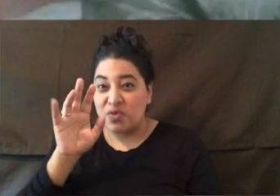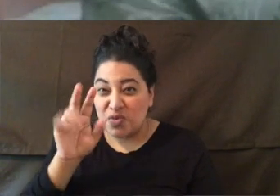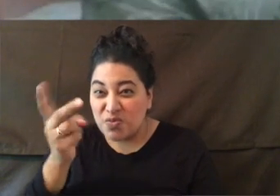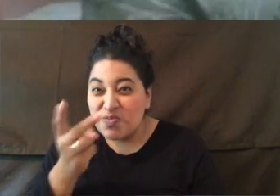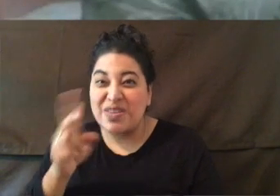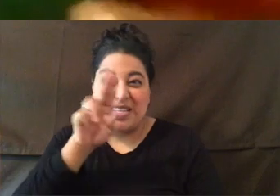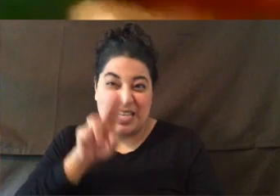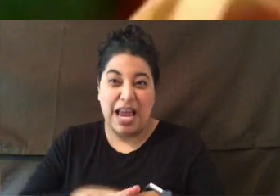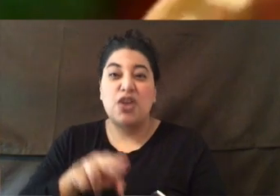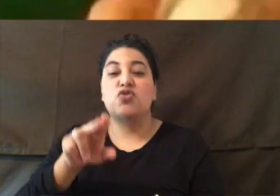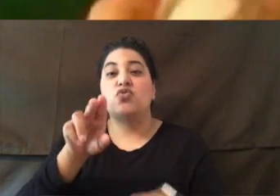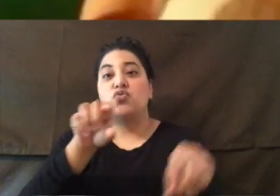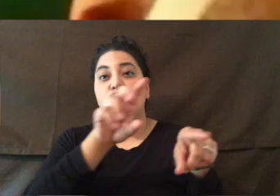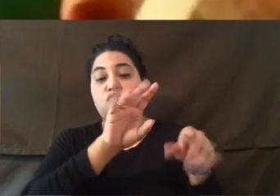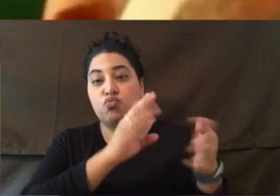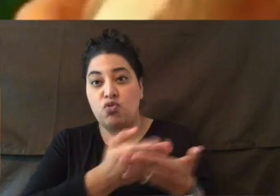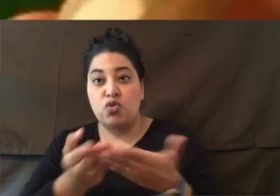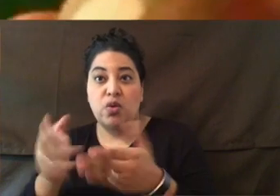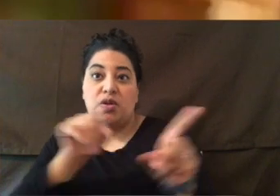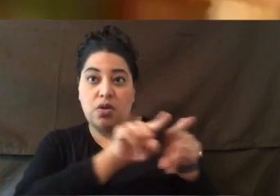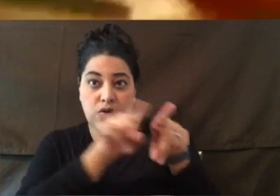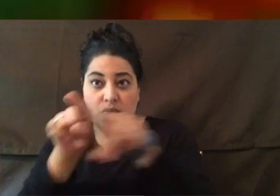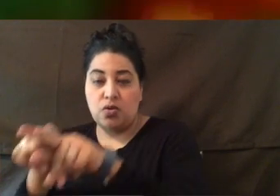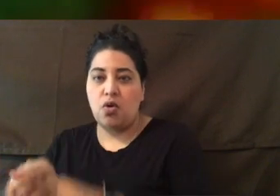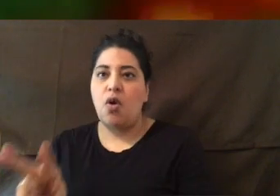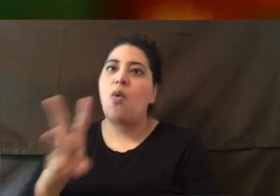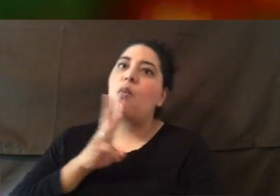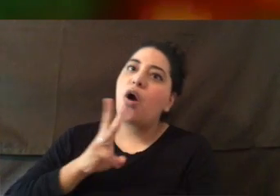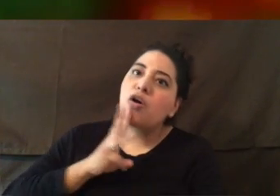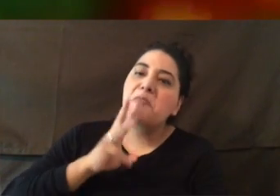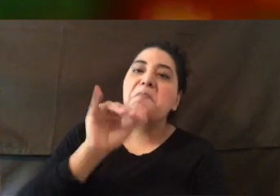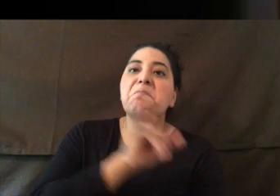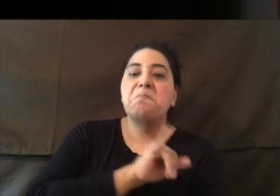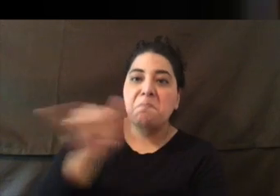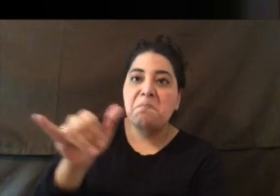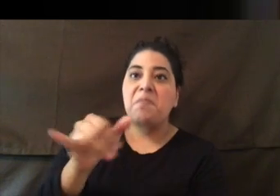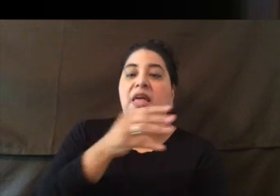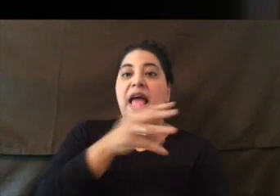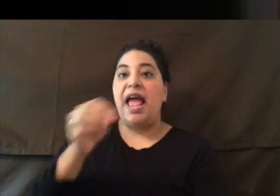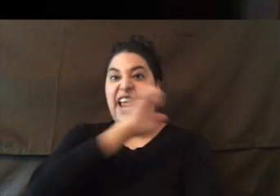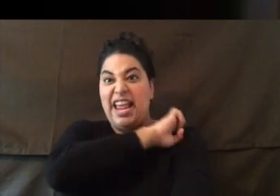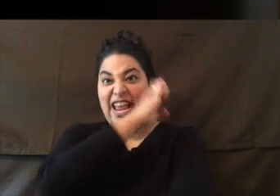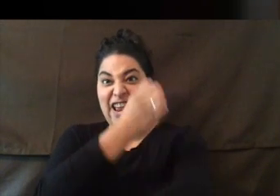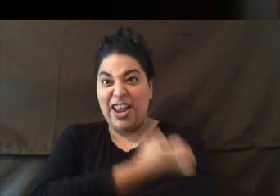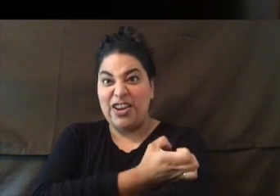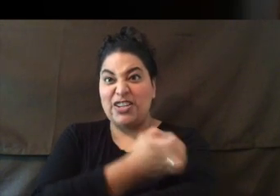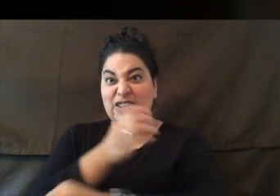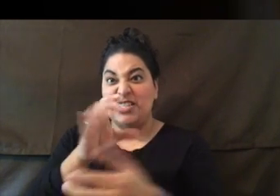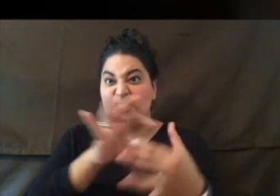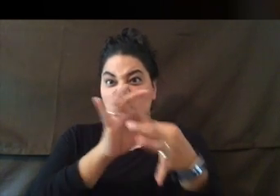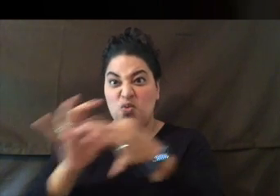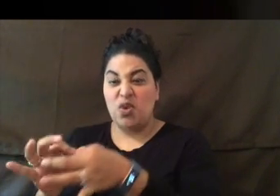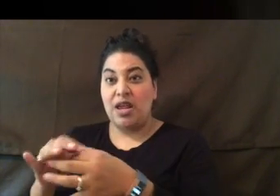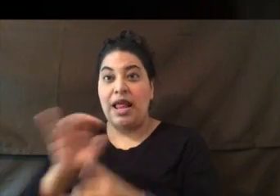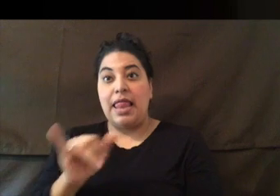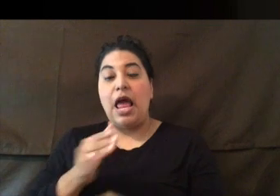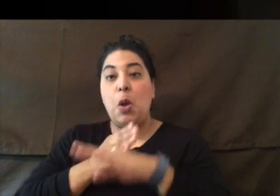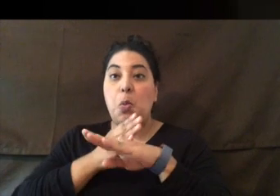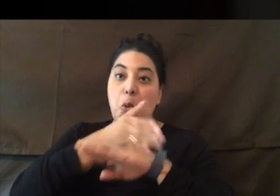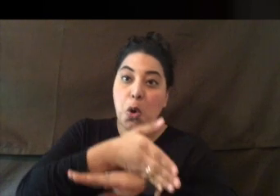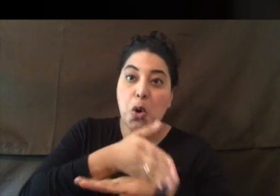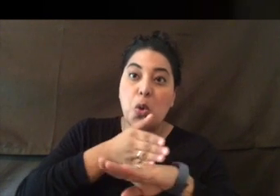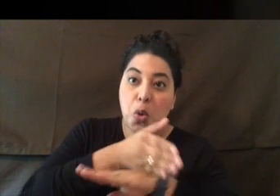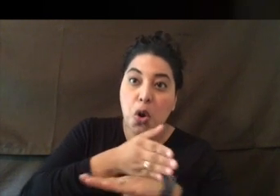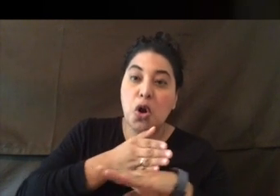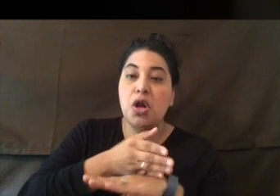resources. The water we drink is a natural resource, and energy sources, such as wood